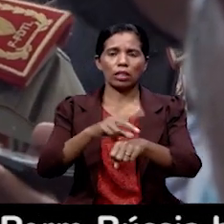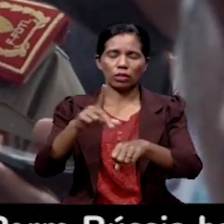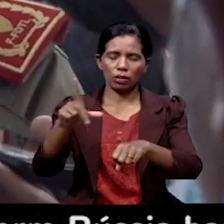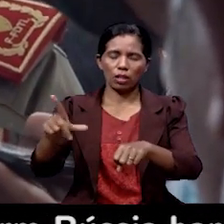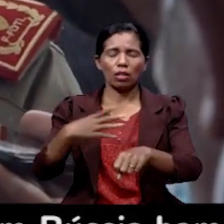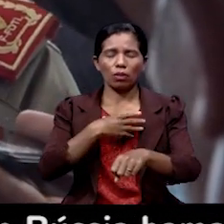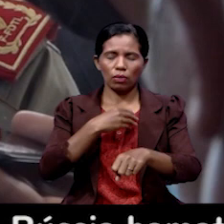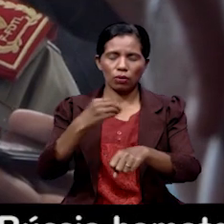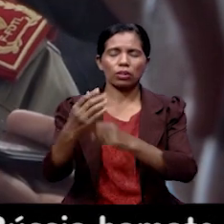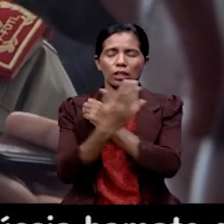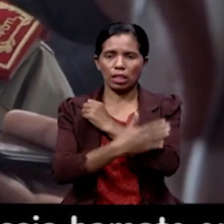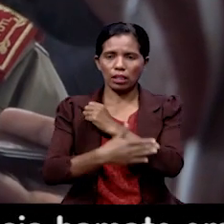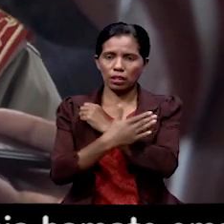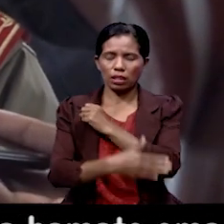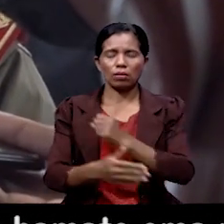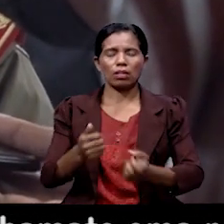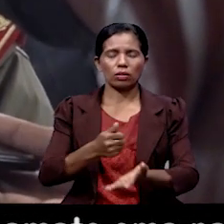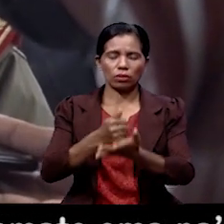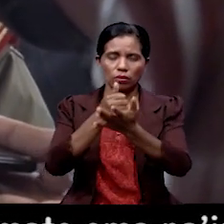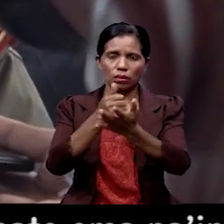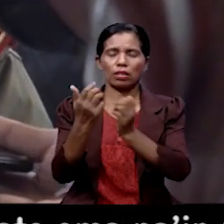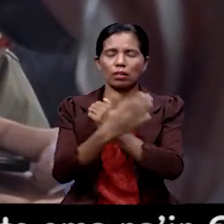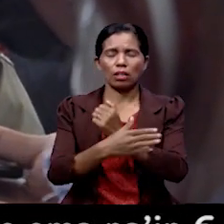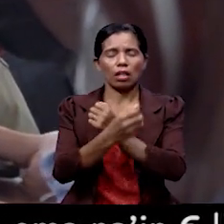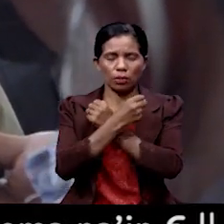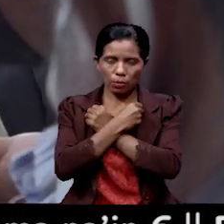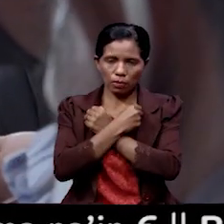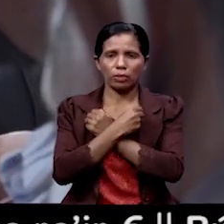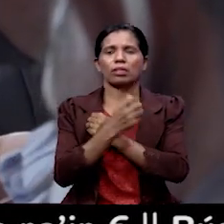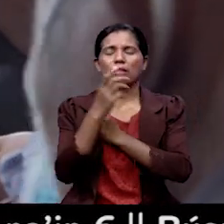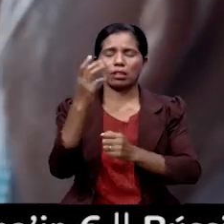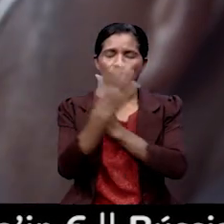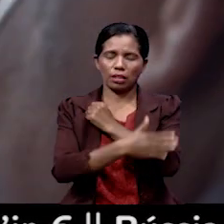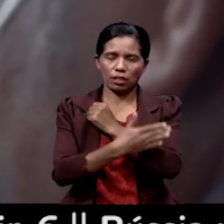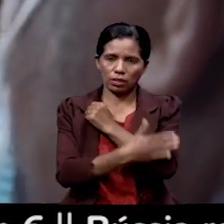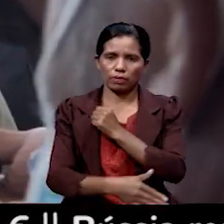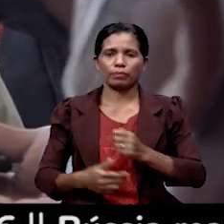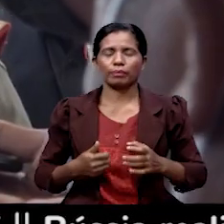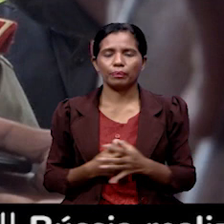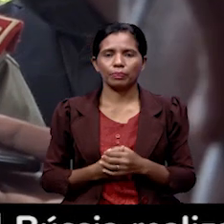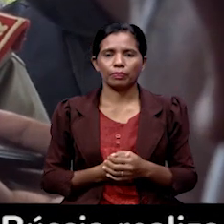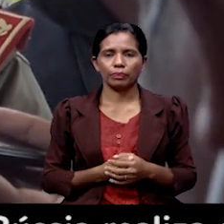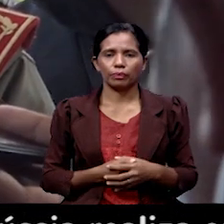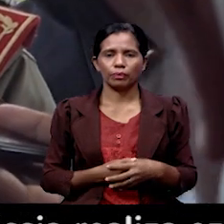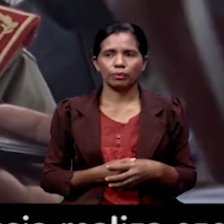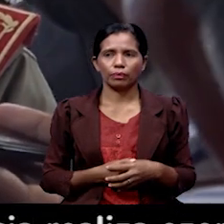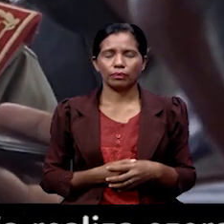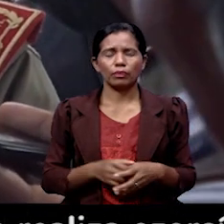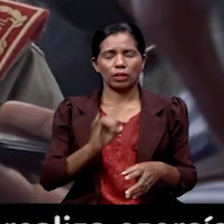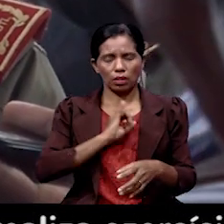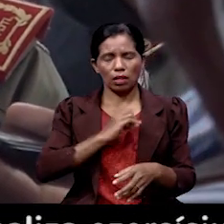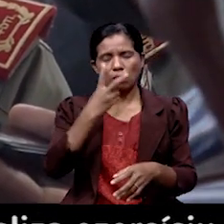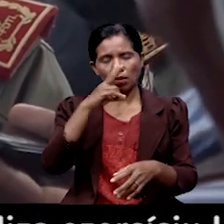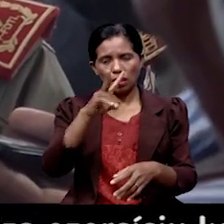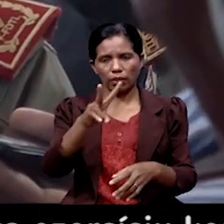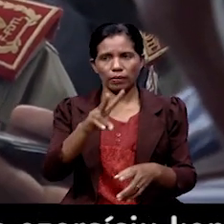nakonu, doni ba nakun e nia domi doni nia nia domi nia rai e aware au